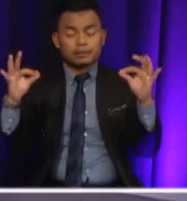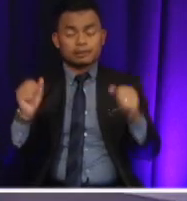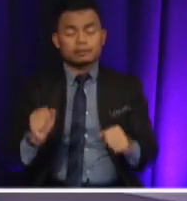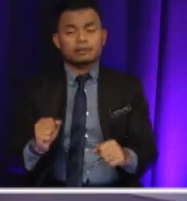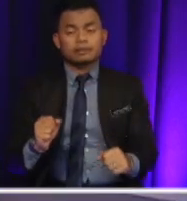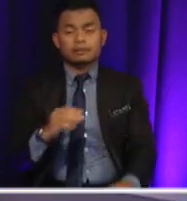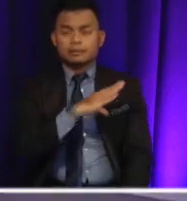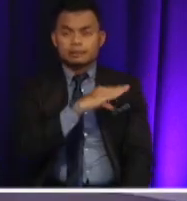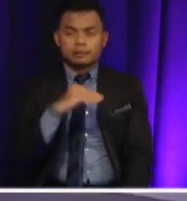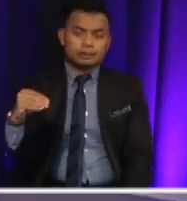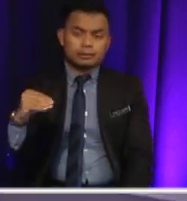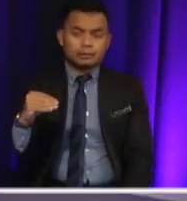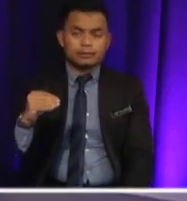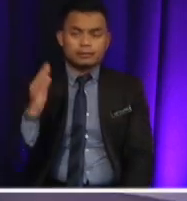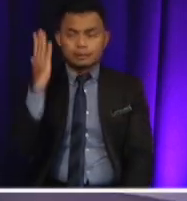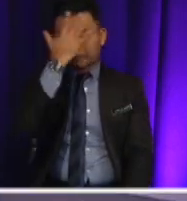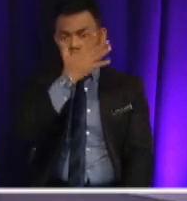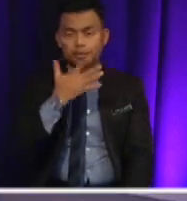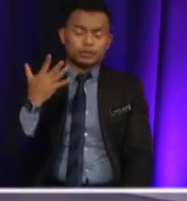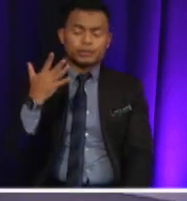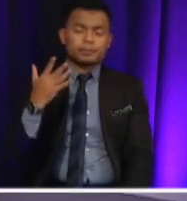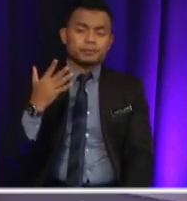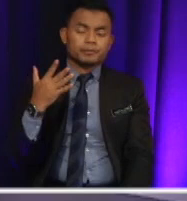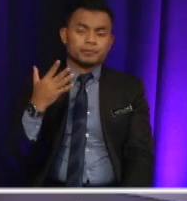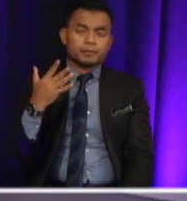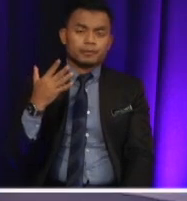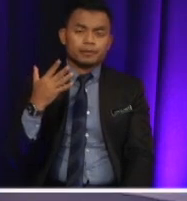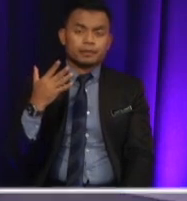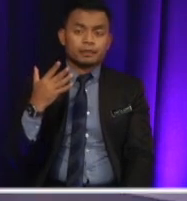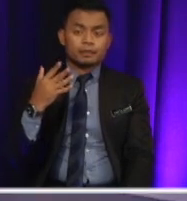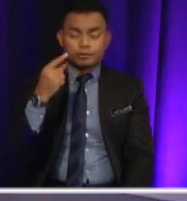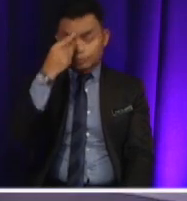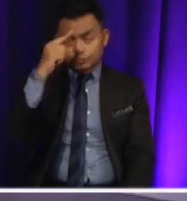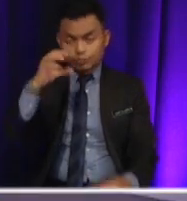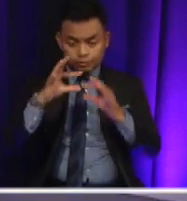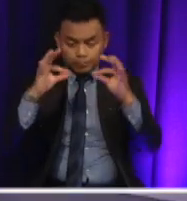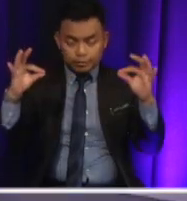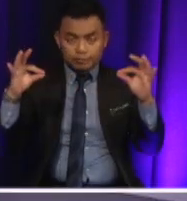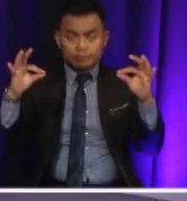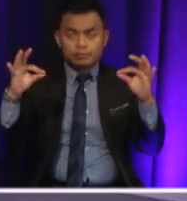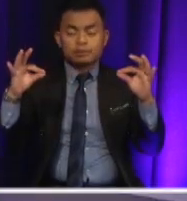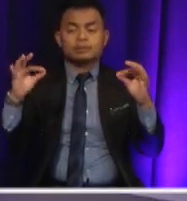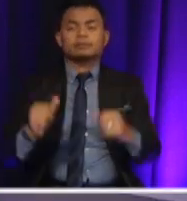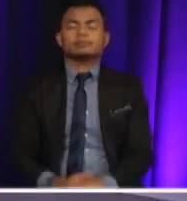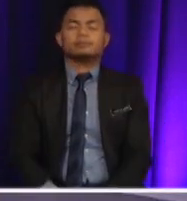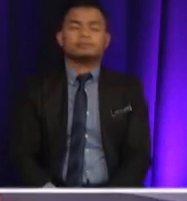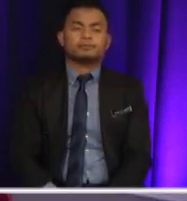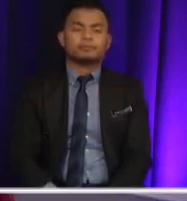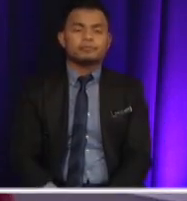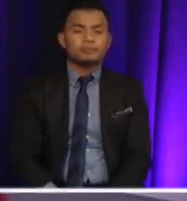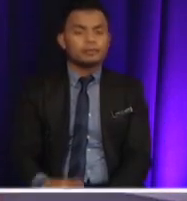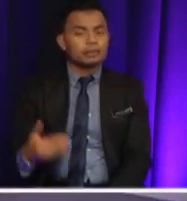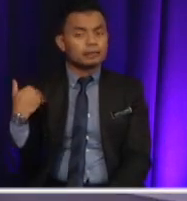even images that go along with the words that you're looking for. But for today, because you've mentioned 3 words, which